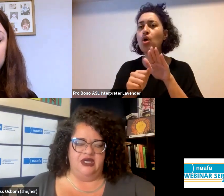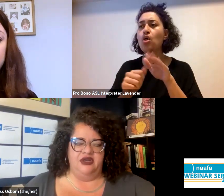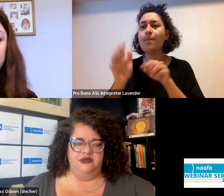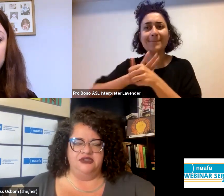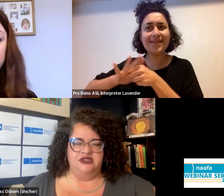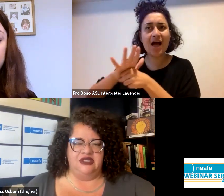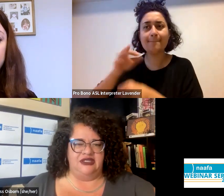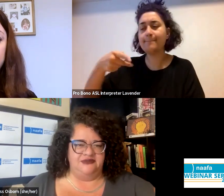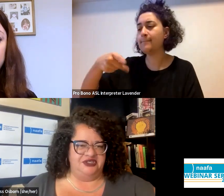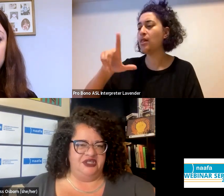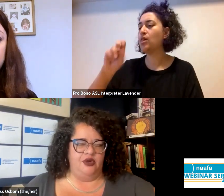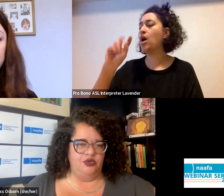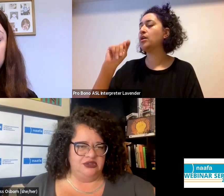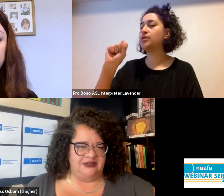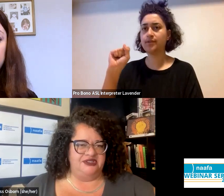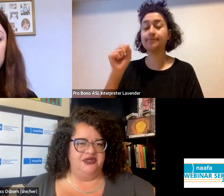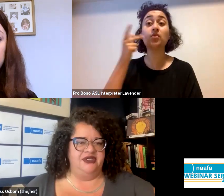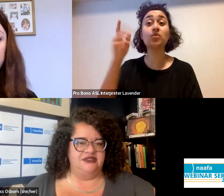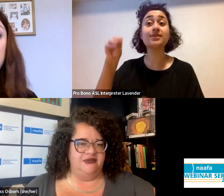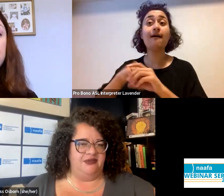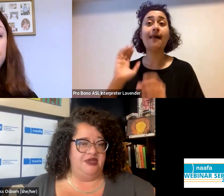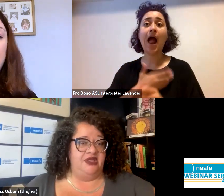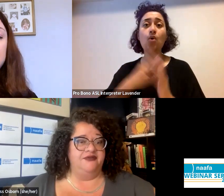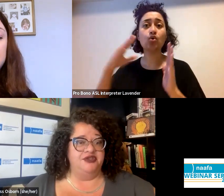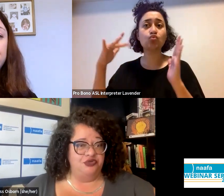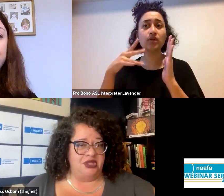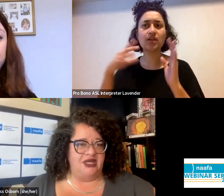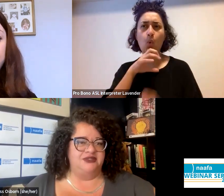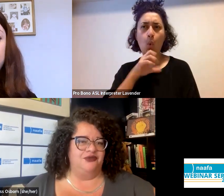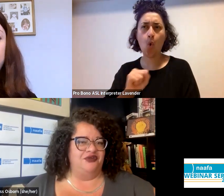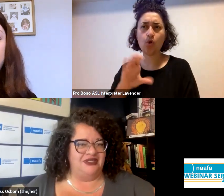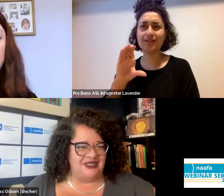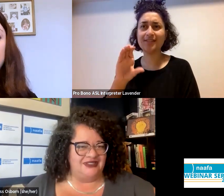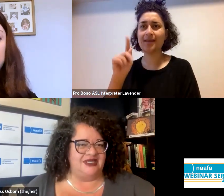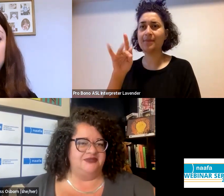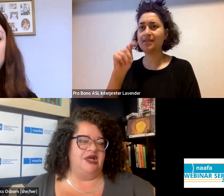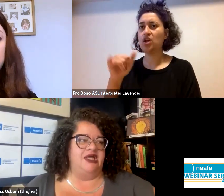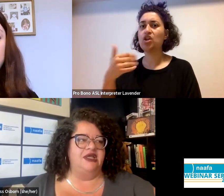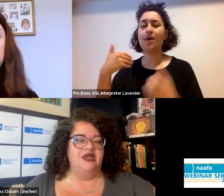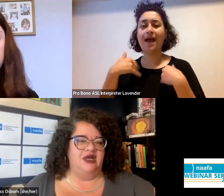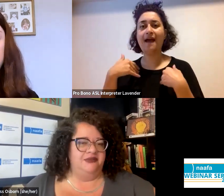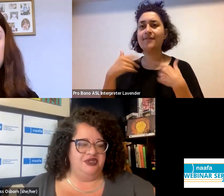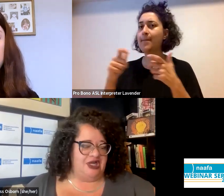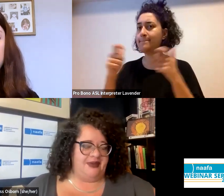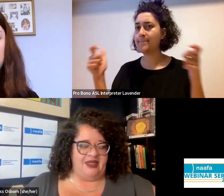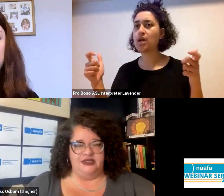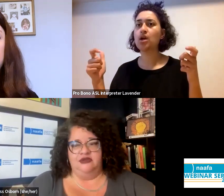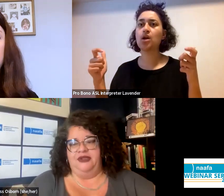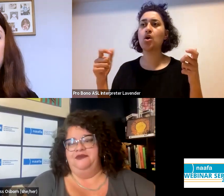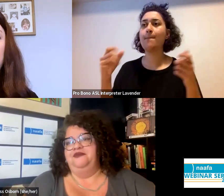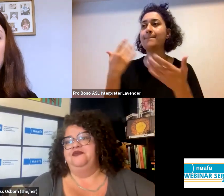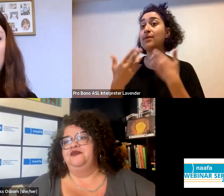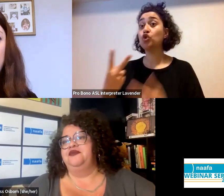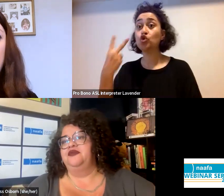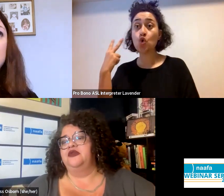We saw in our research that especially at older cemeteries, there may be a need for 2 plots or for an extended size plot. Can you talk about that a little